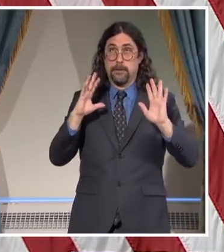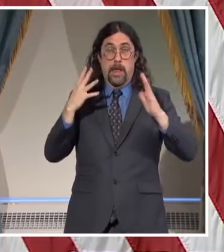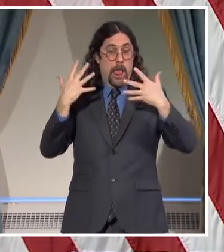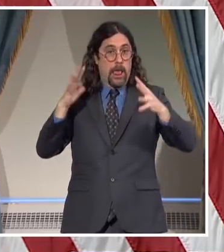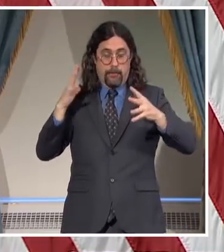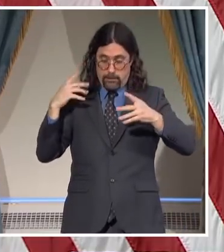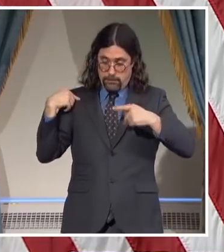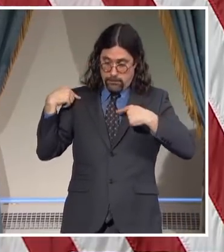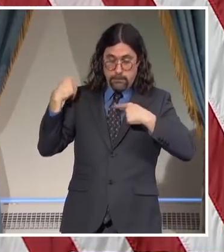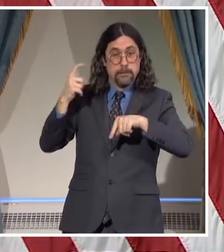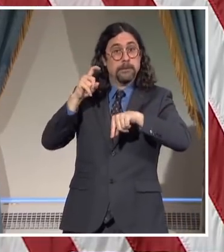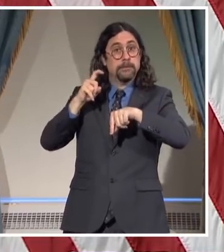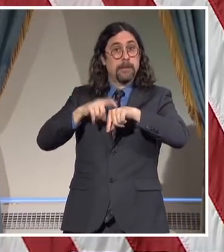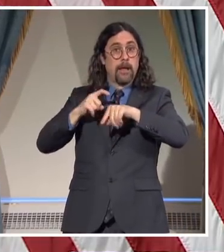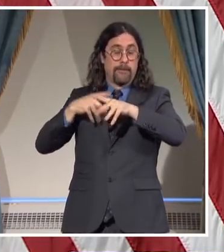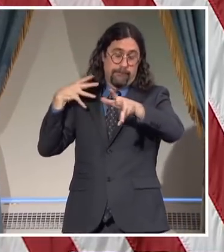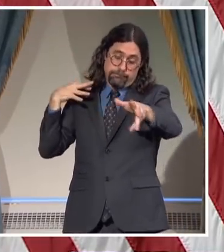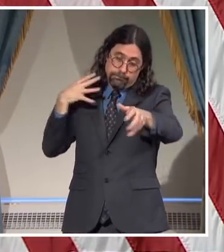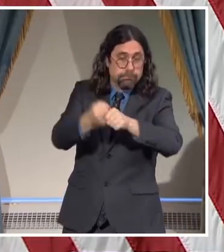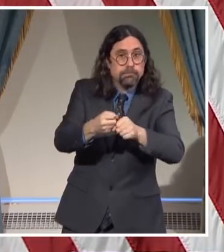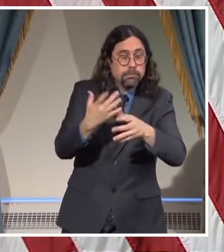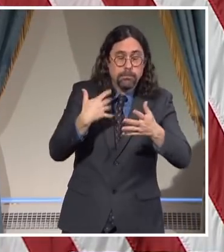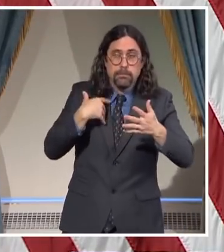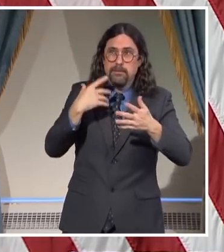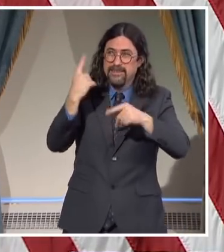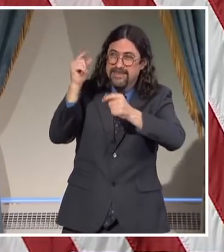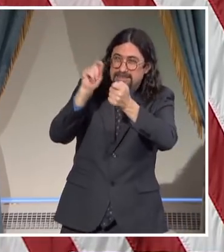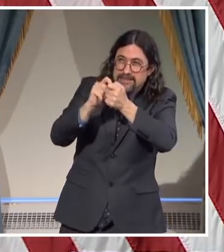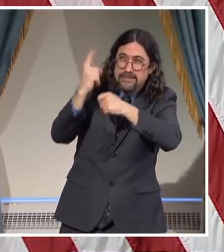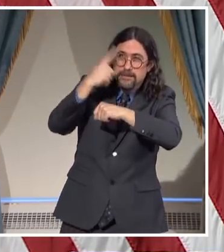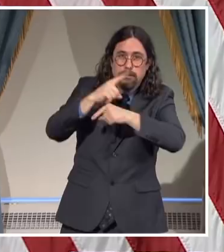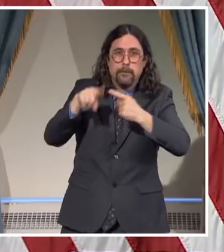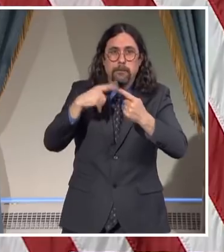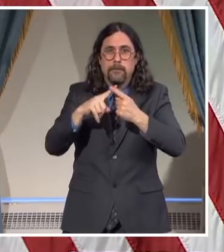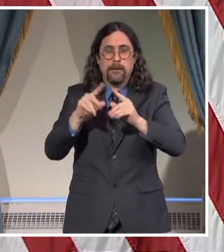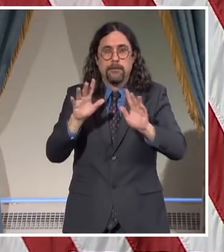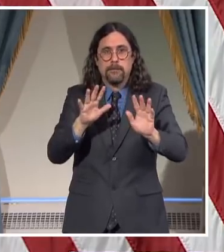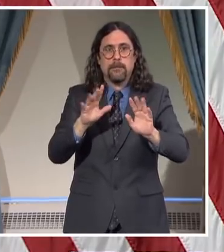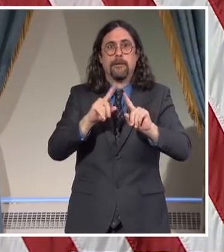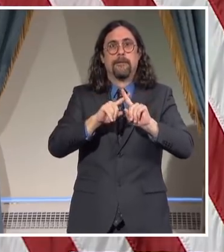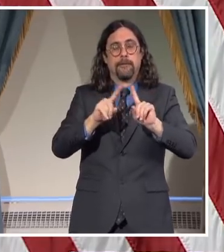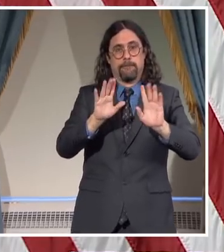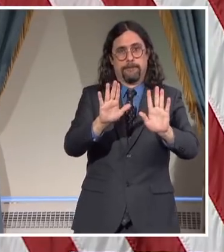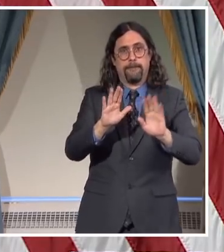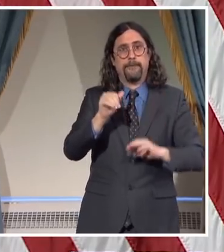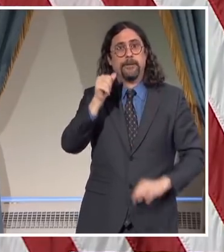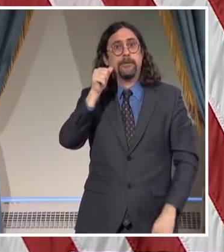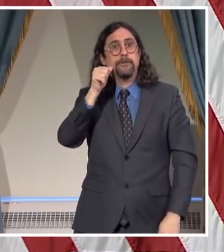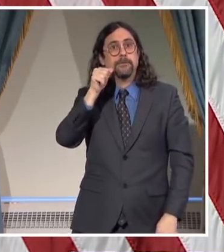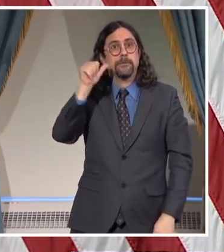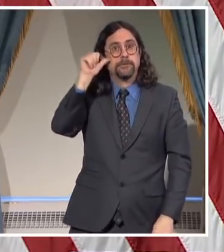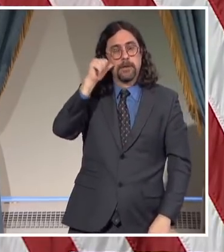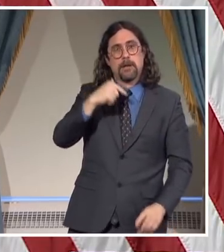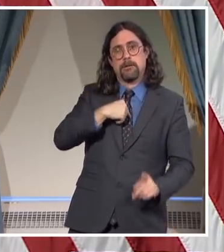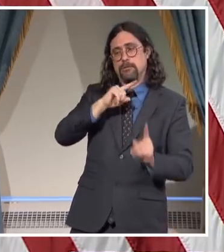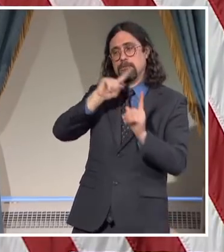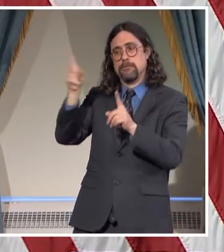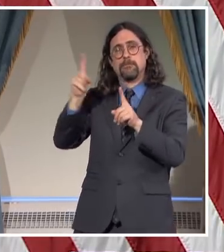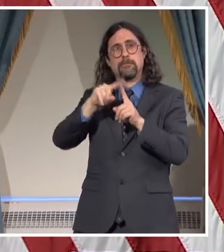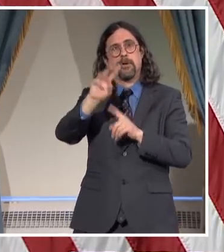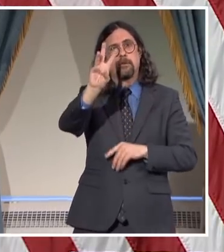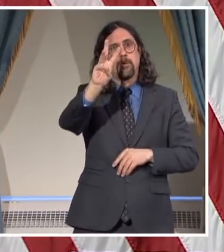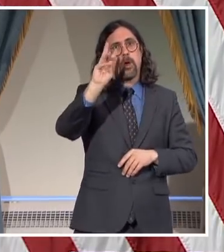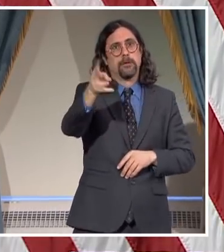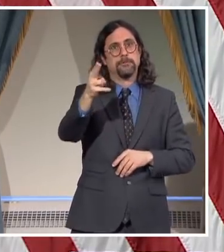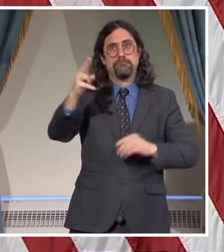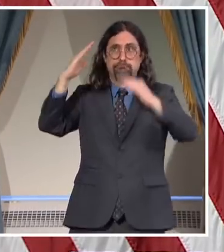But yesterday was when I was at the warehouse in Brooklyn, and they all went out yesterday. 100 to health